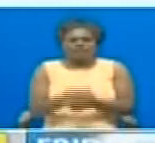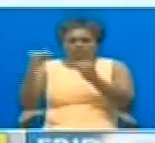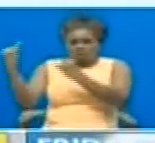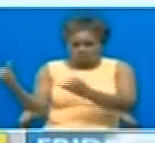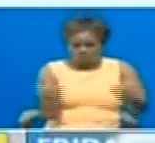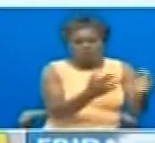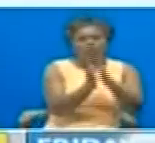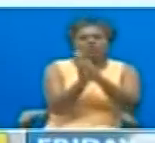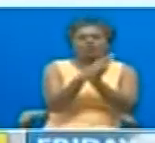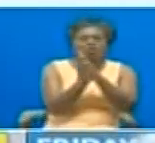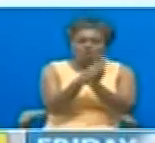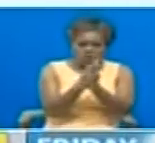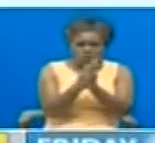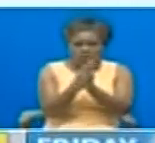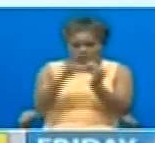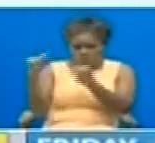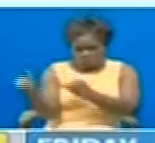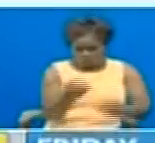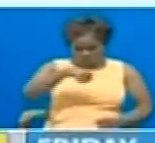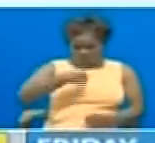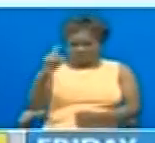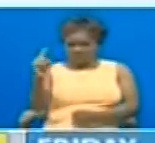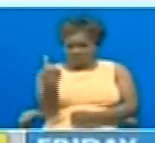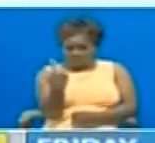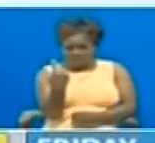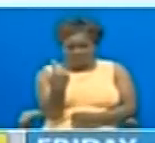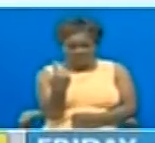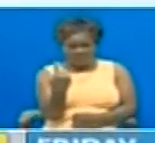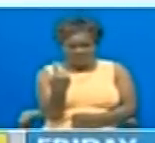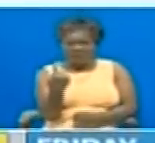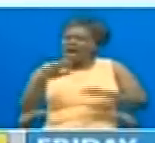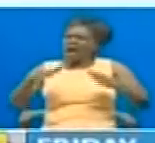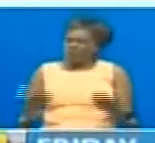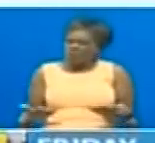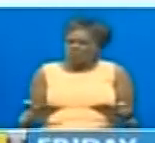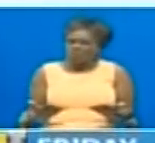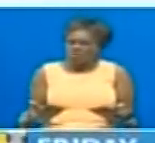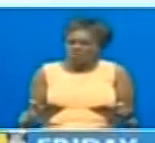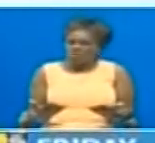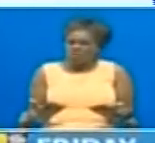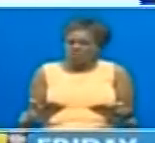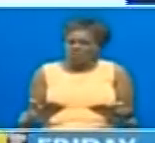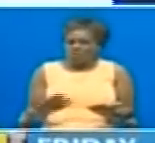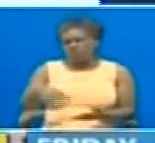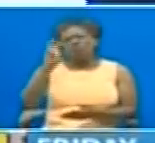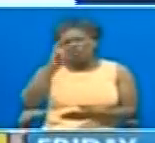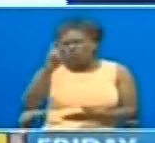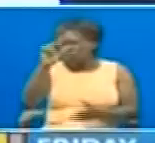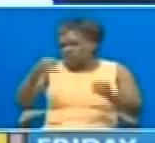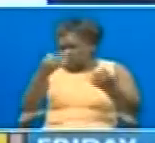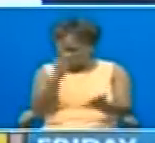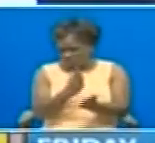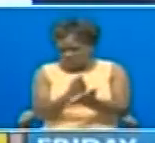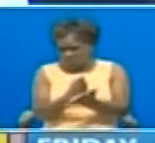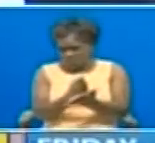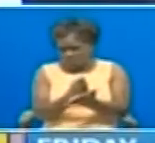that story first. Introduce yourself, like how we do it. Which is how? No, I mean, hey, you watch news, right? Yeah, I do.